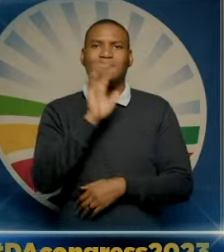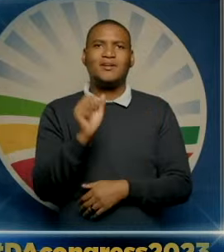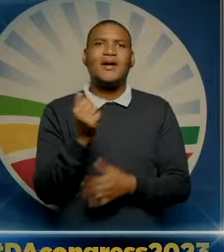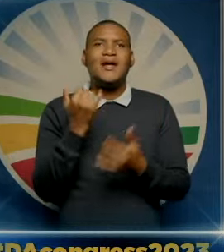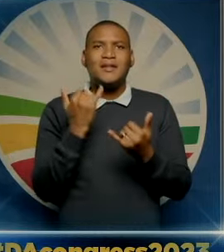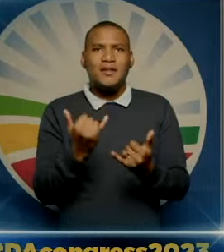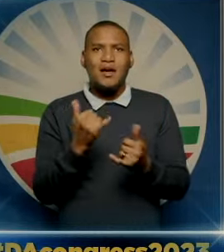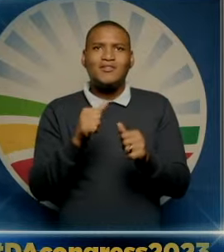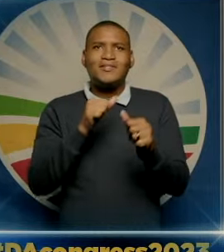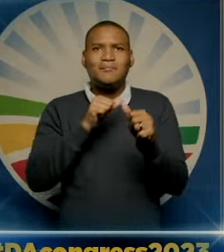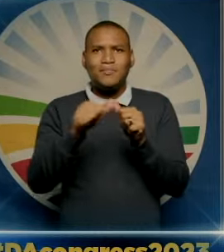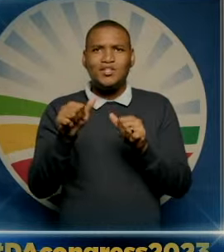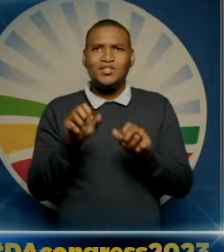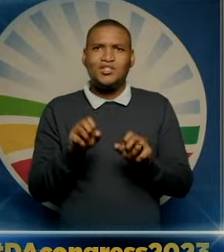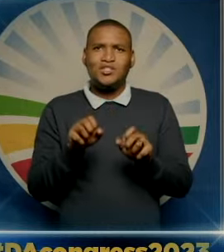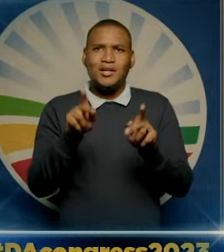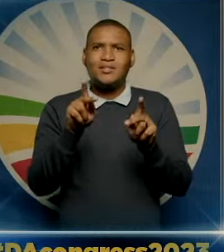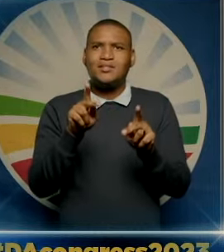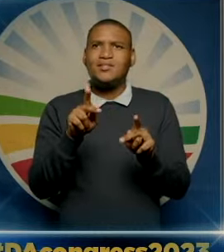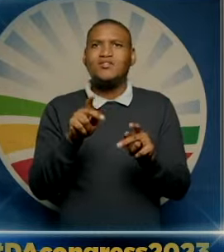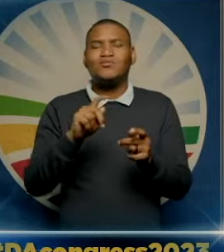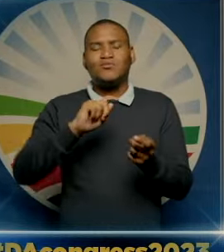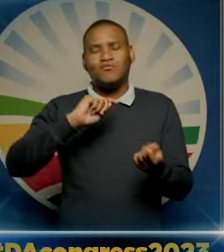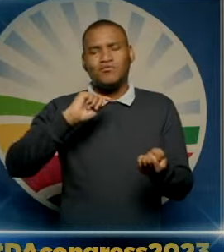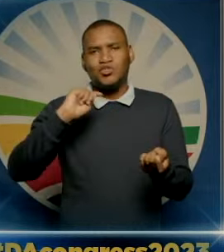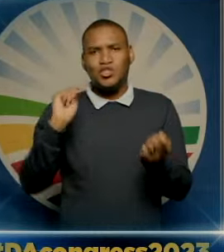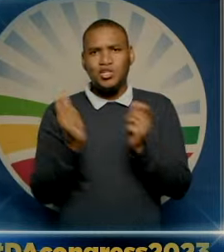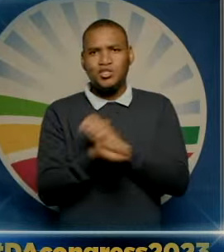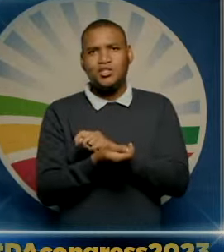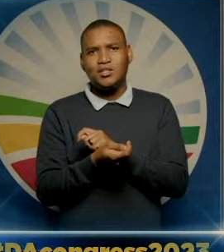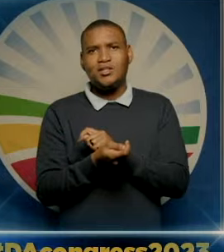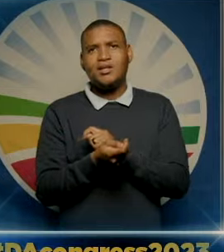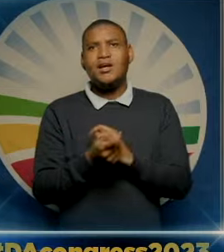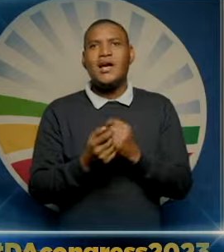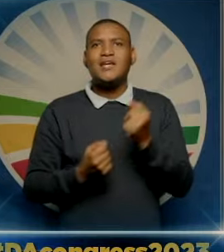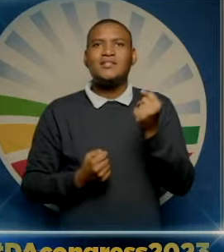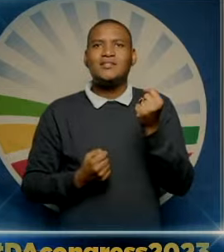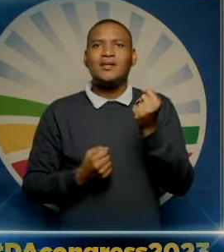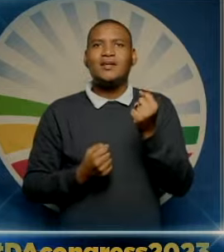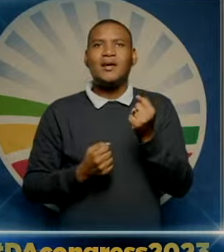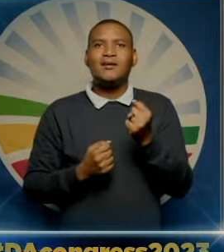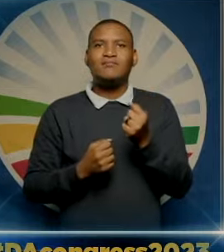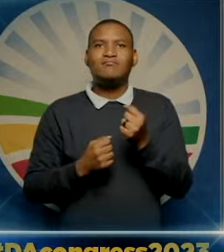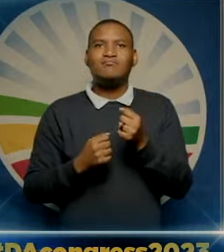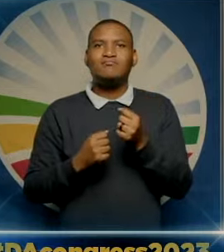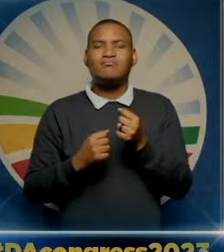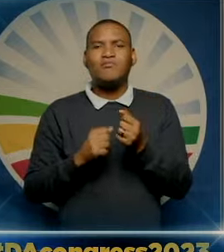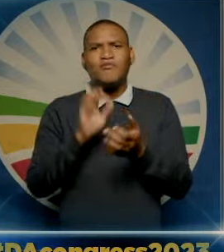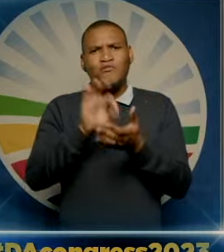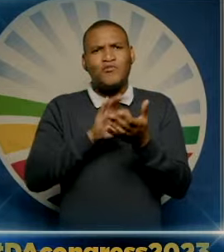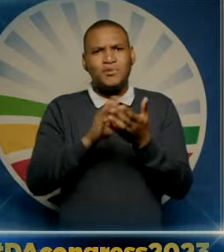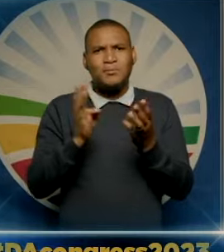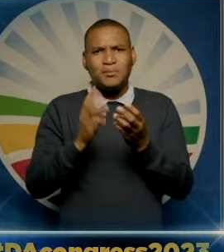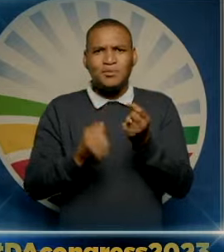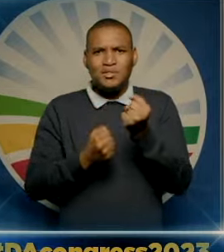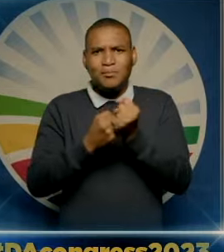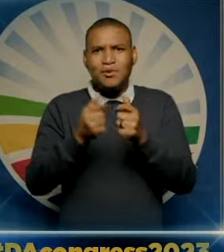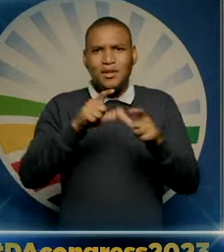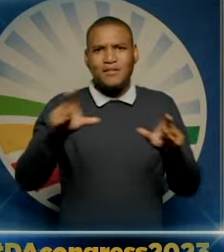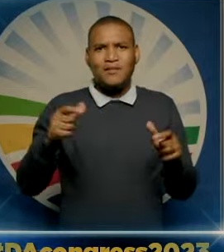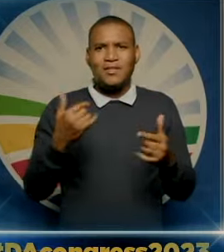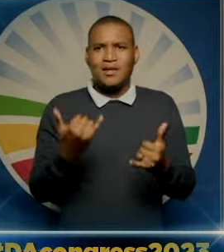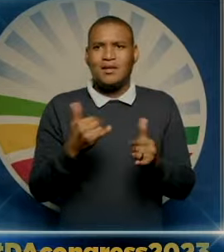Now is the best chance ever for change. At support levels in the 40s, the party currently